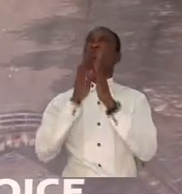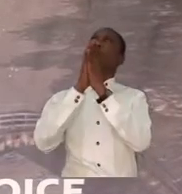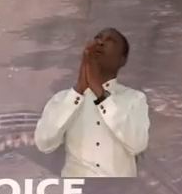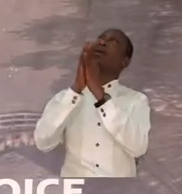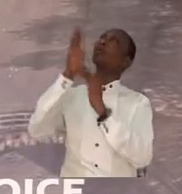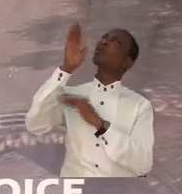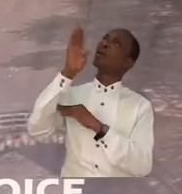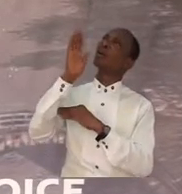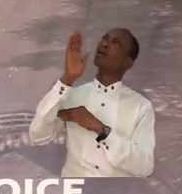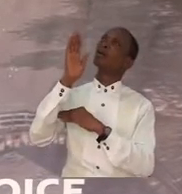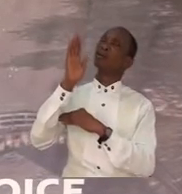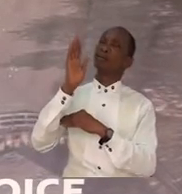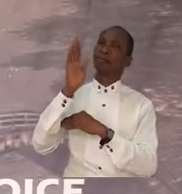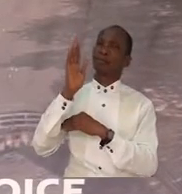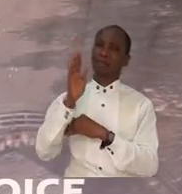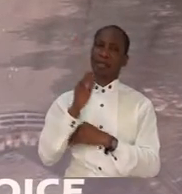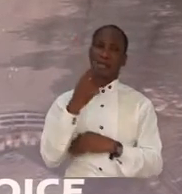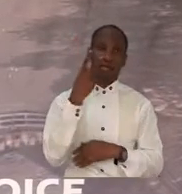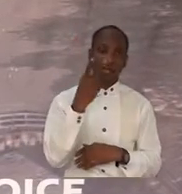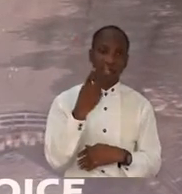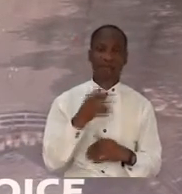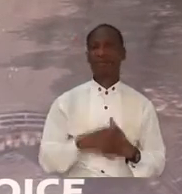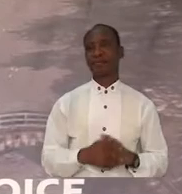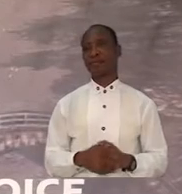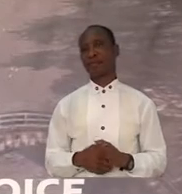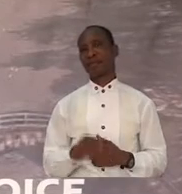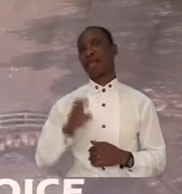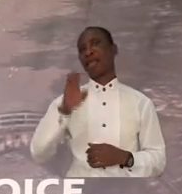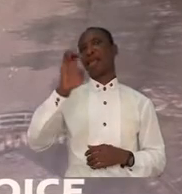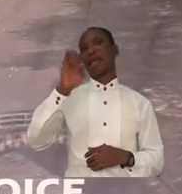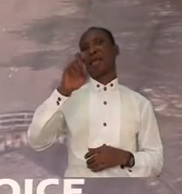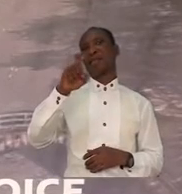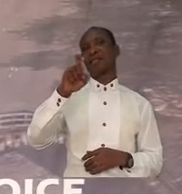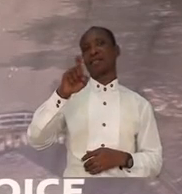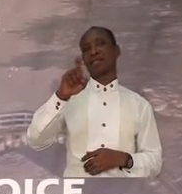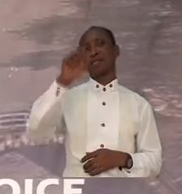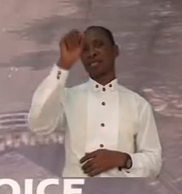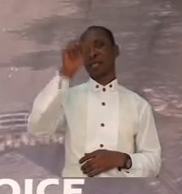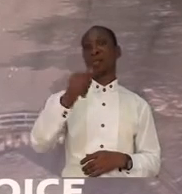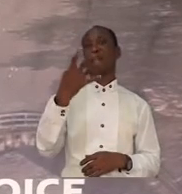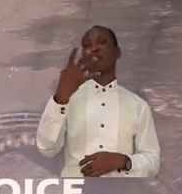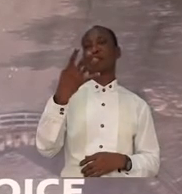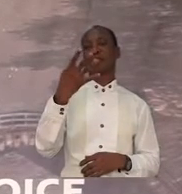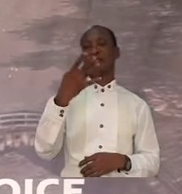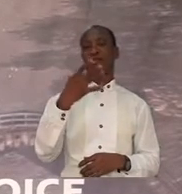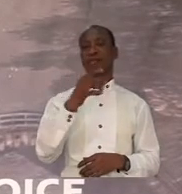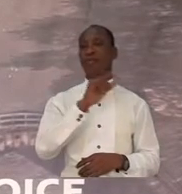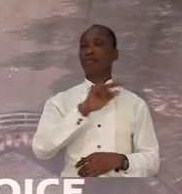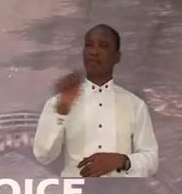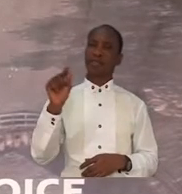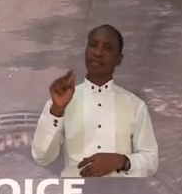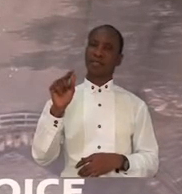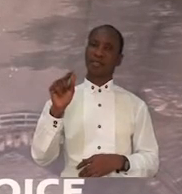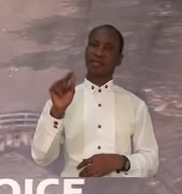nyankopon na tie asembia Exodus chapter 14